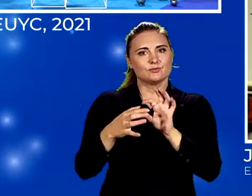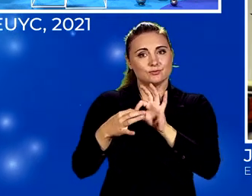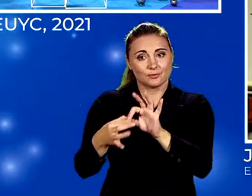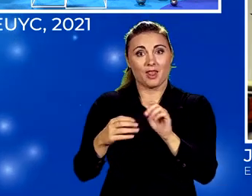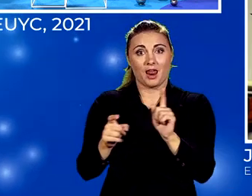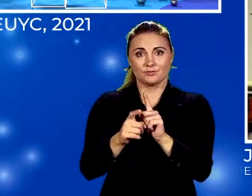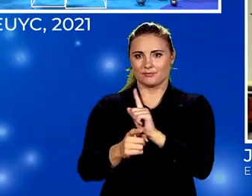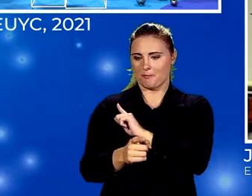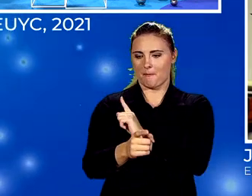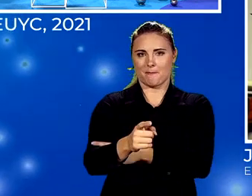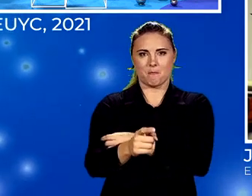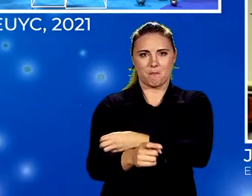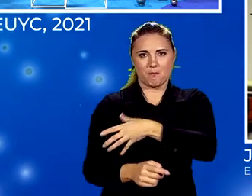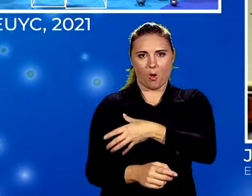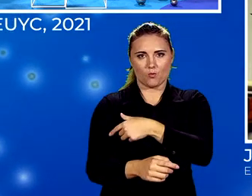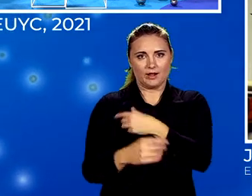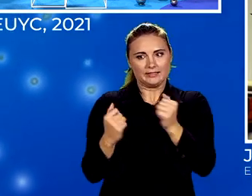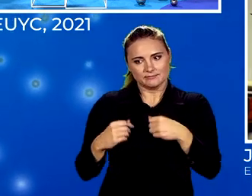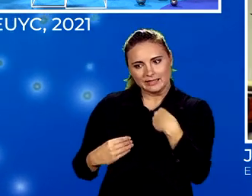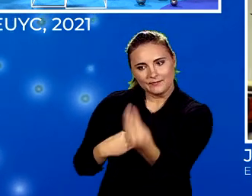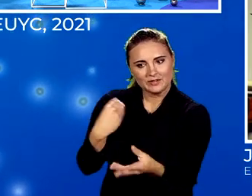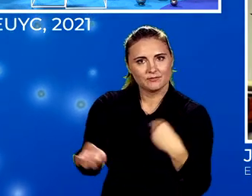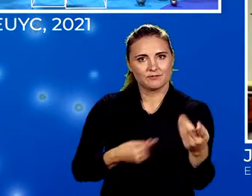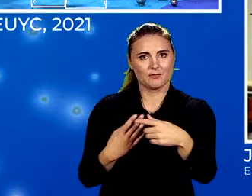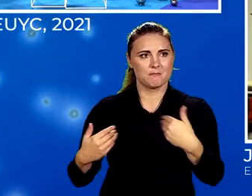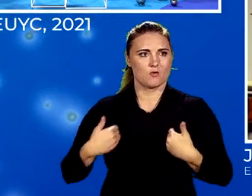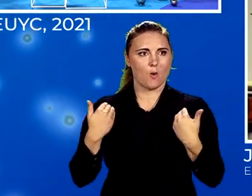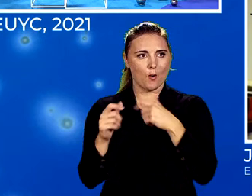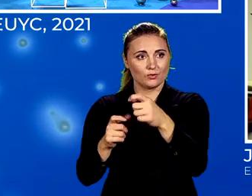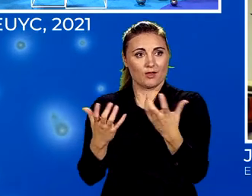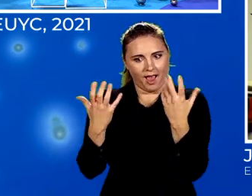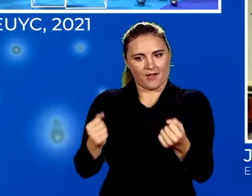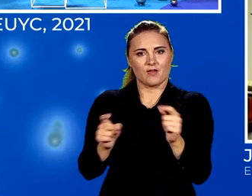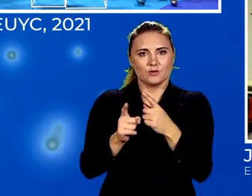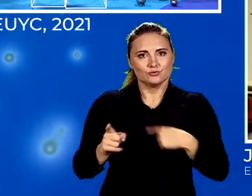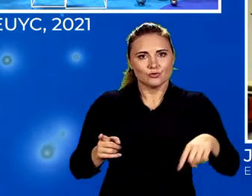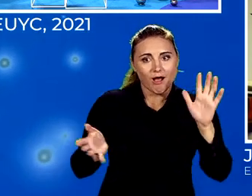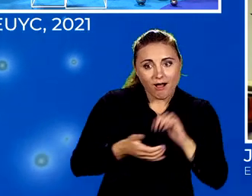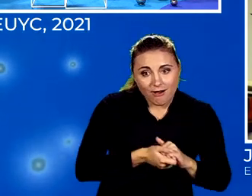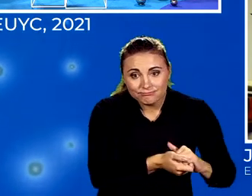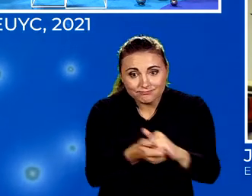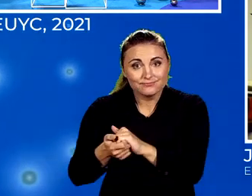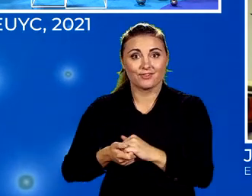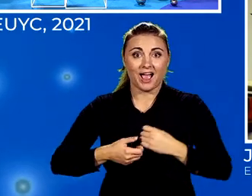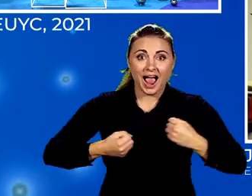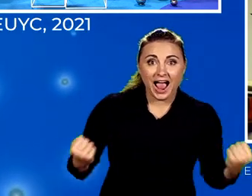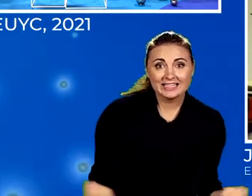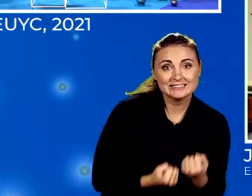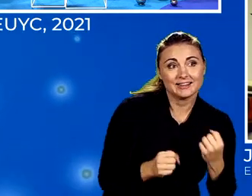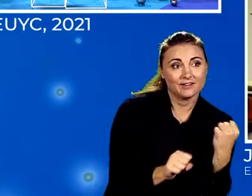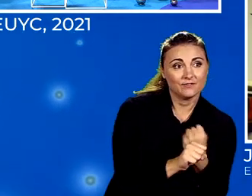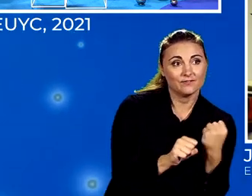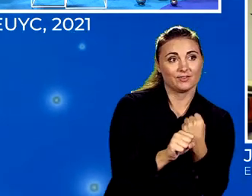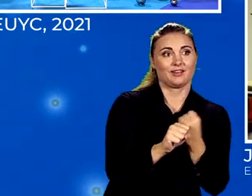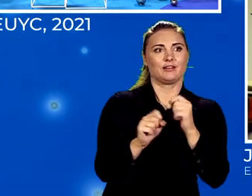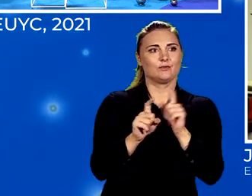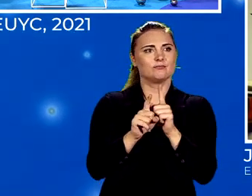people. And that's why we have some activities. 200 local and 5 national events, reaching at